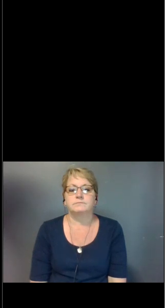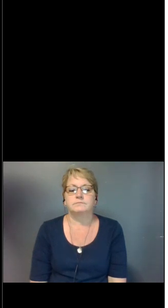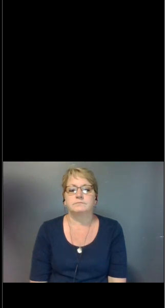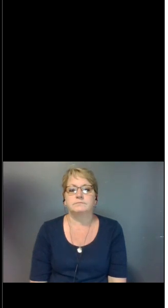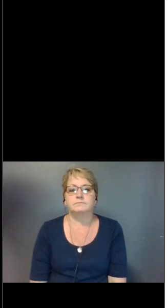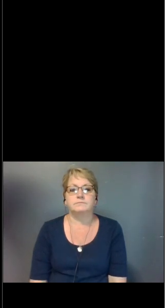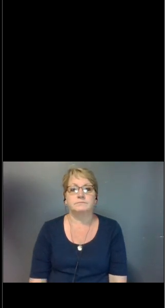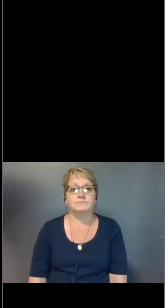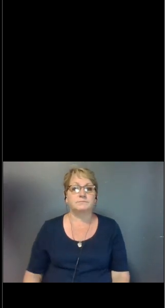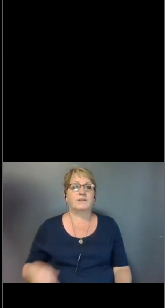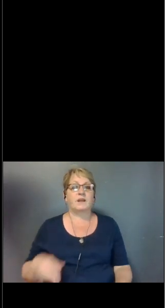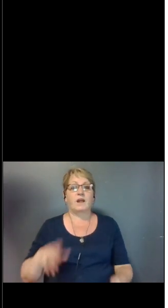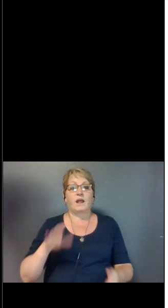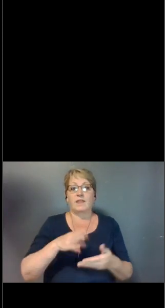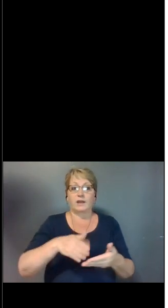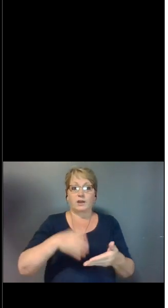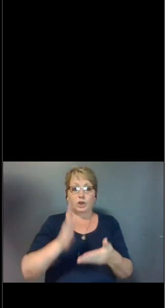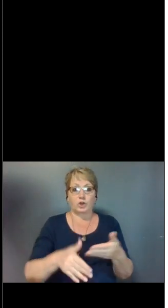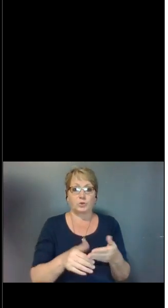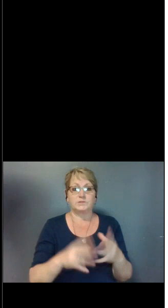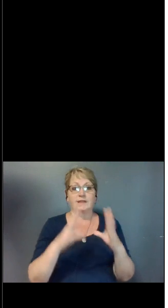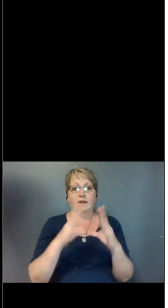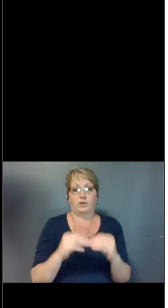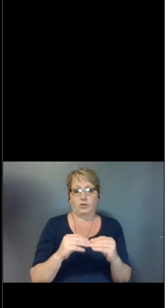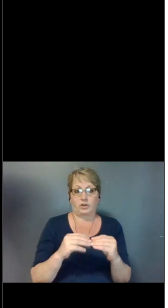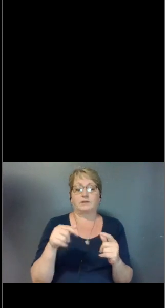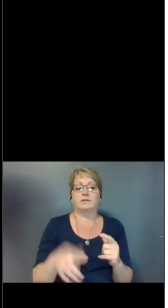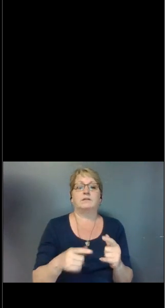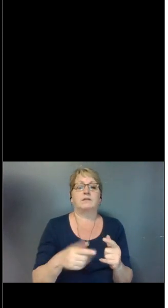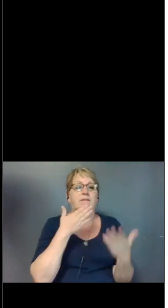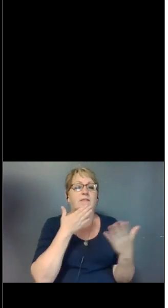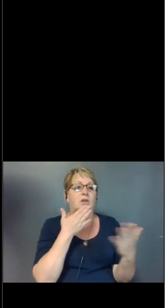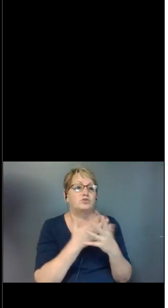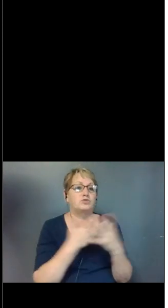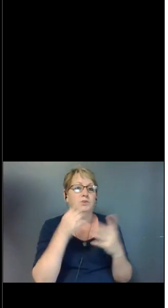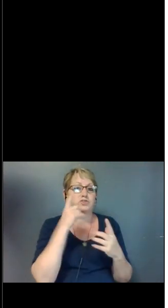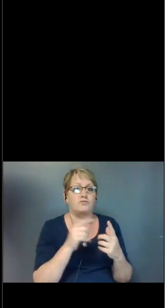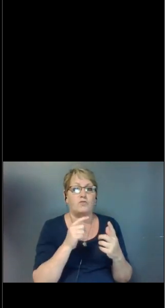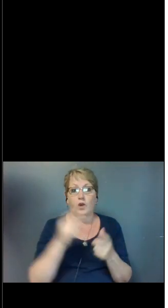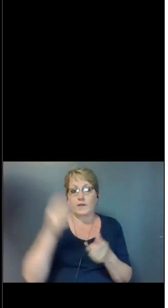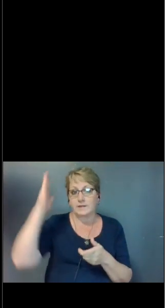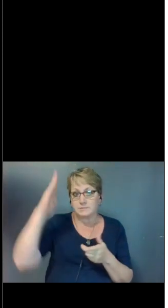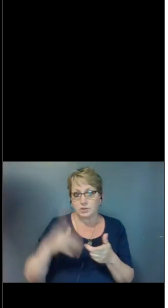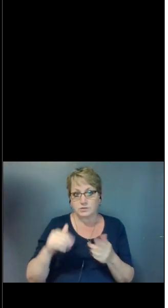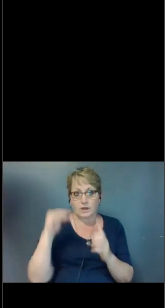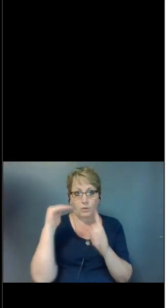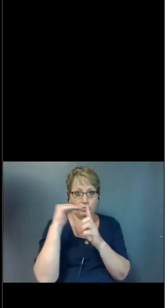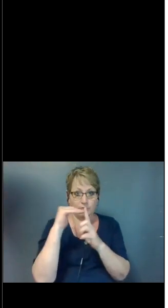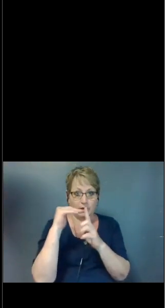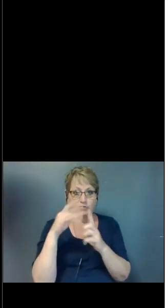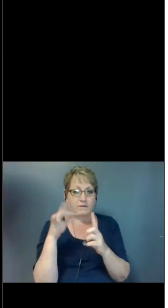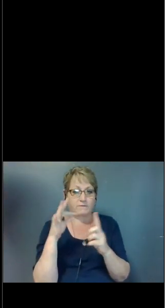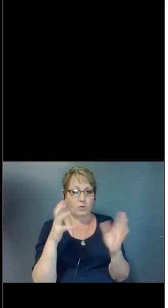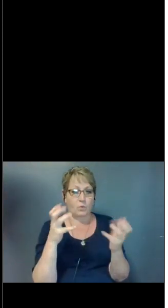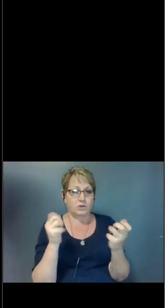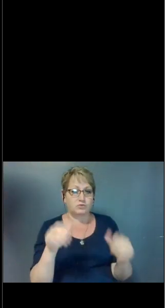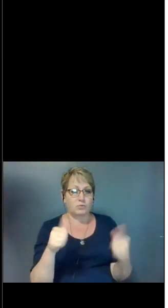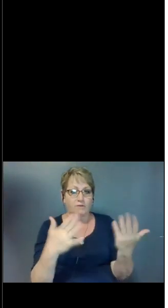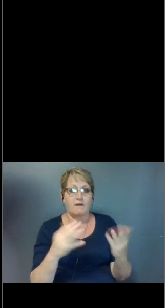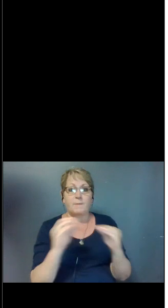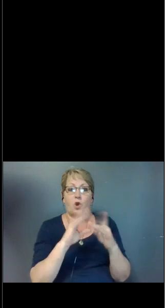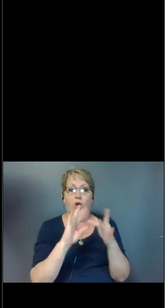And that concludes our virtual hearing. Thank you so much to all of our speakers. A reminder that if you would like to provide further comment, you can